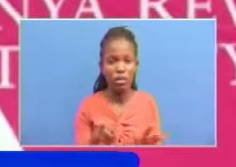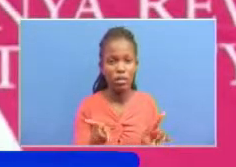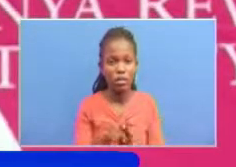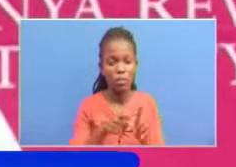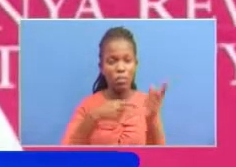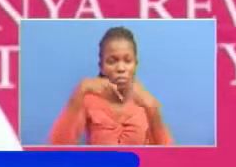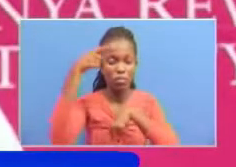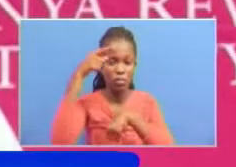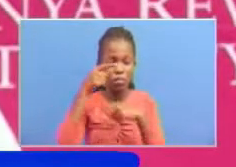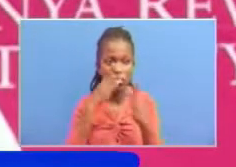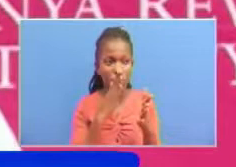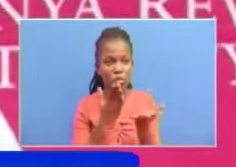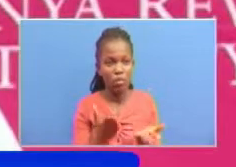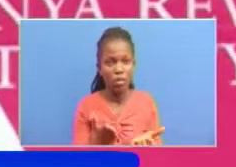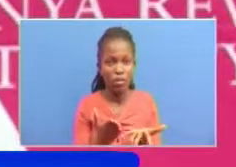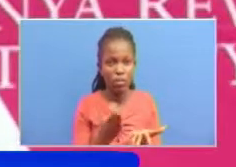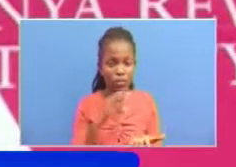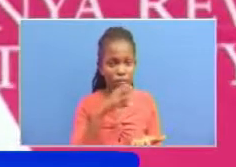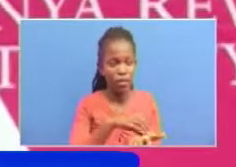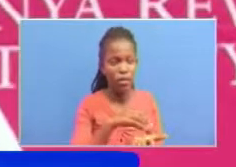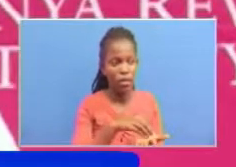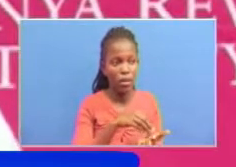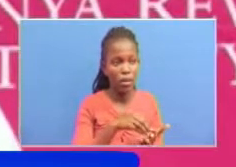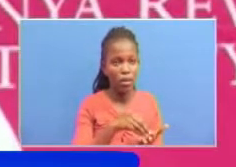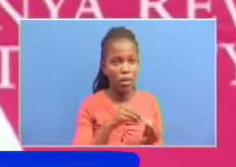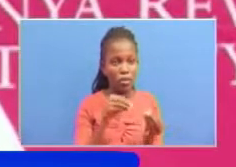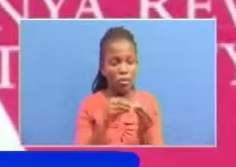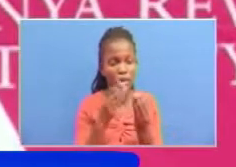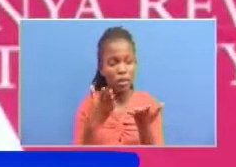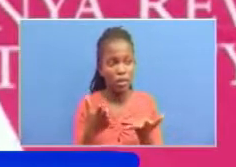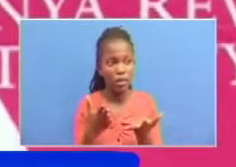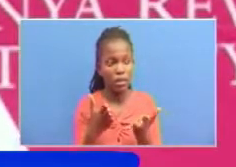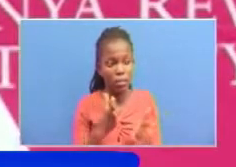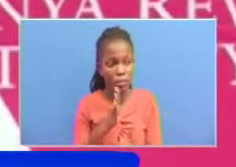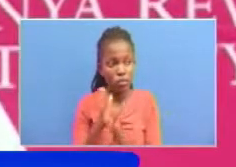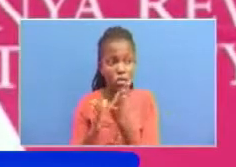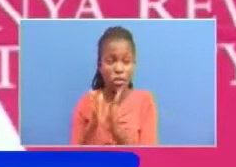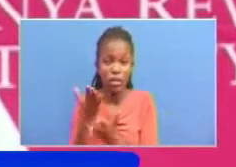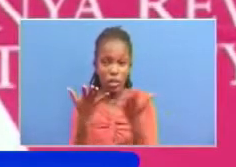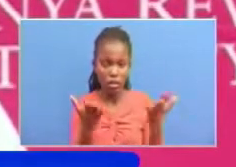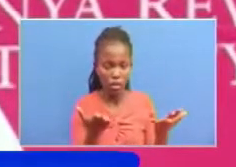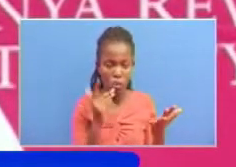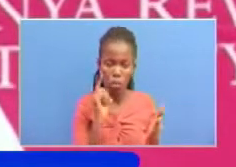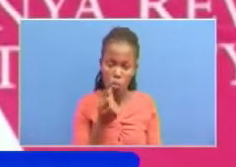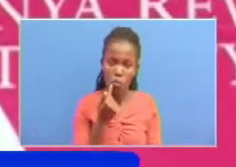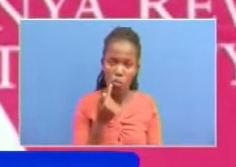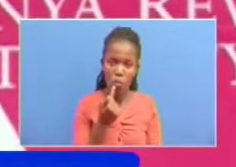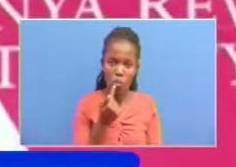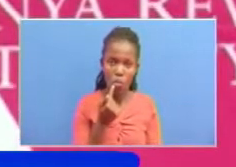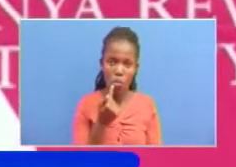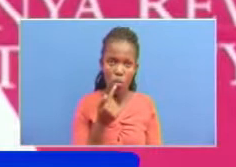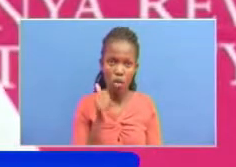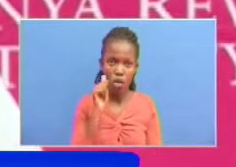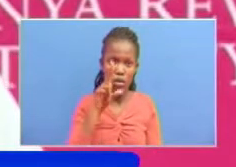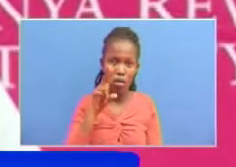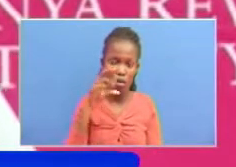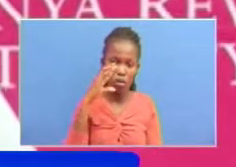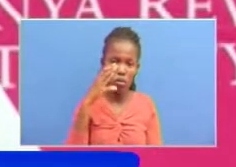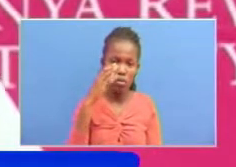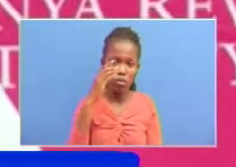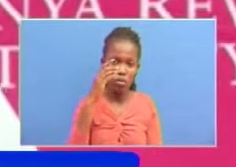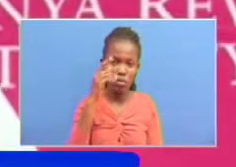There will be some conditions to be met. There will be some procedure. For those of you who have attended the auction, you know